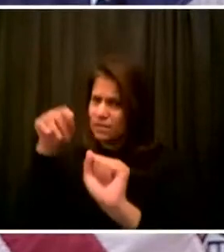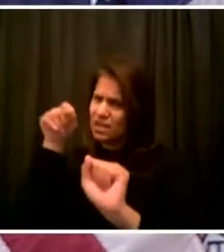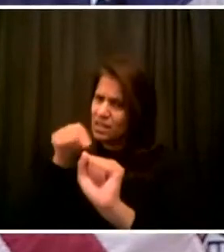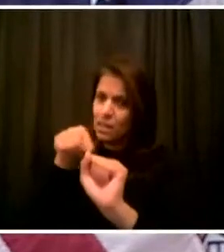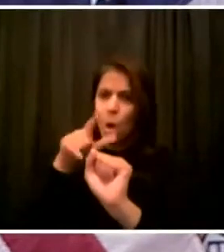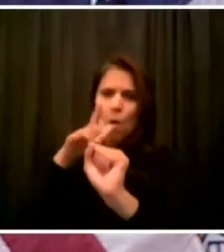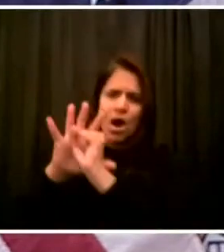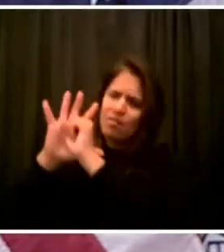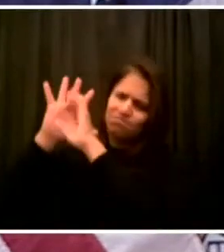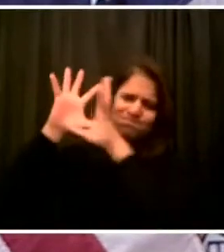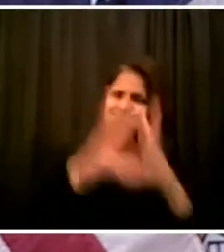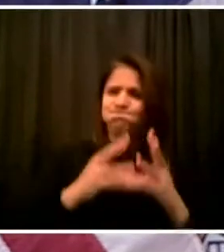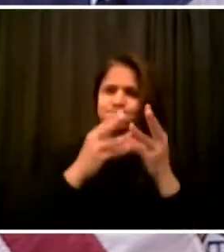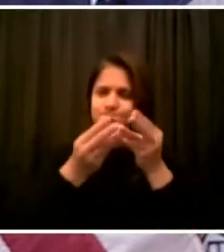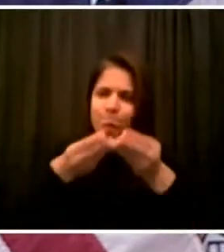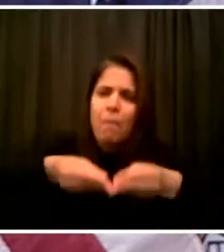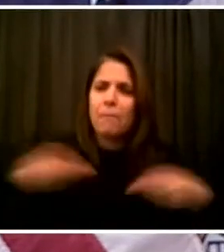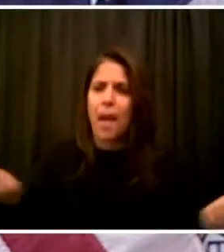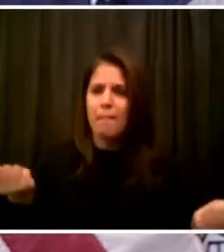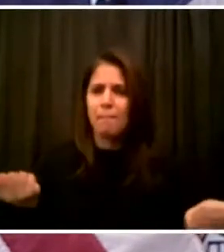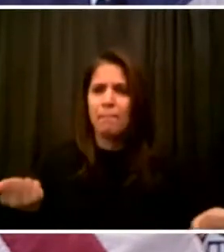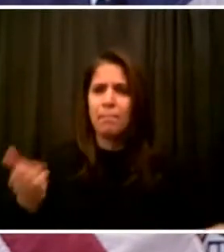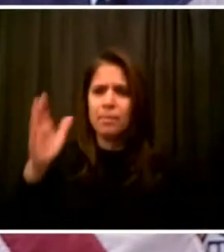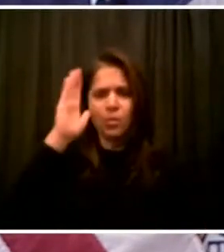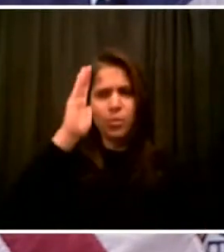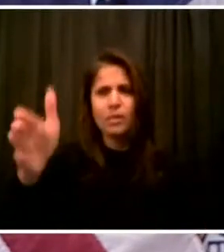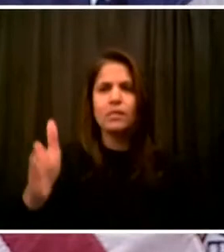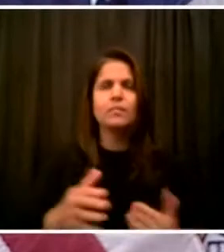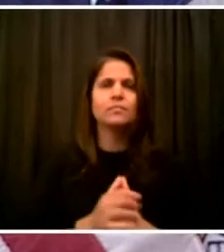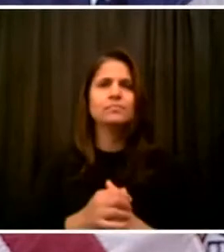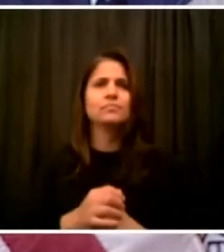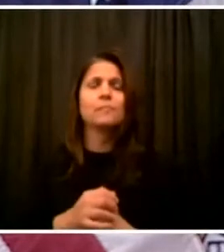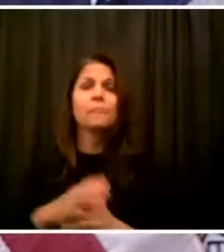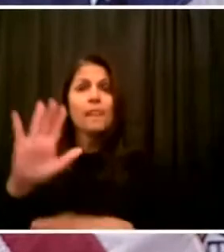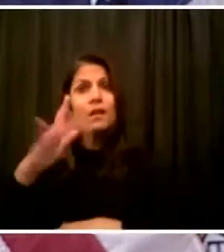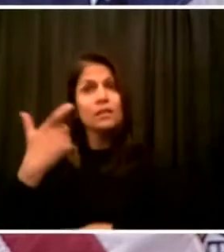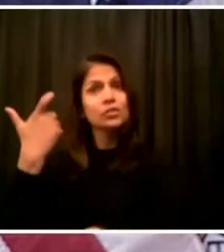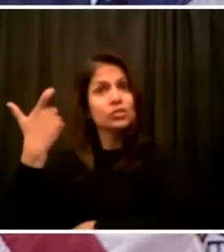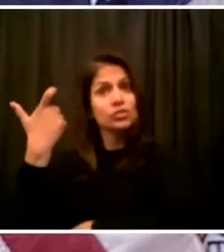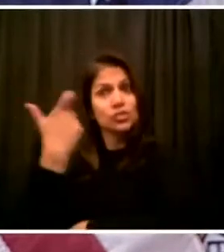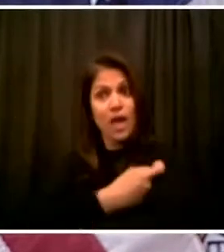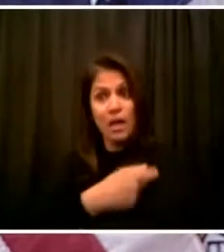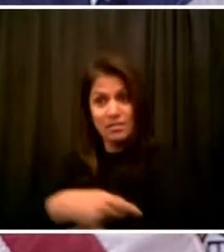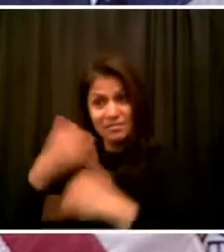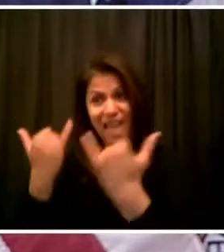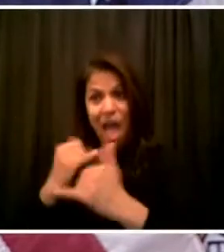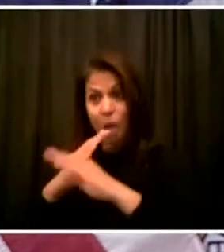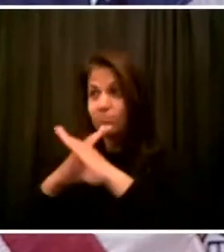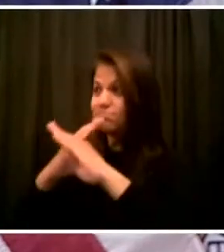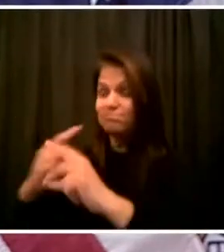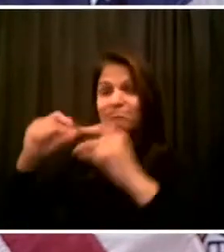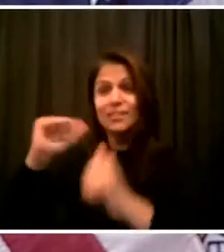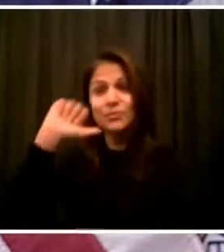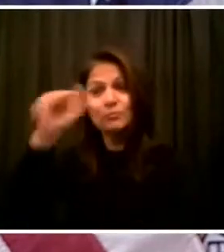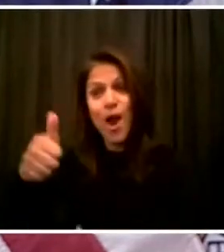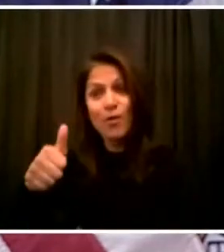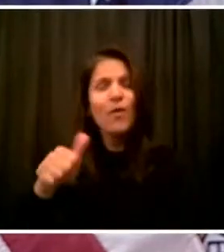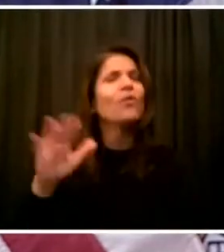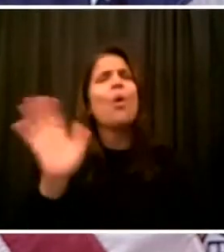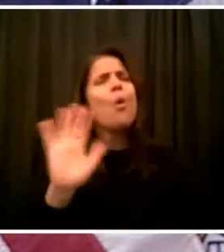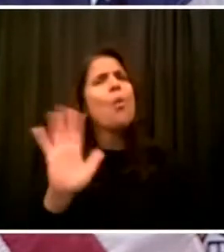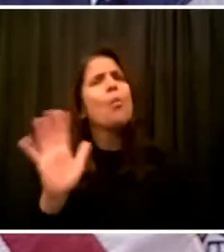tomorrow, but we're going to have a vaccine. Maybe it's this year, maybe it's next year, maybe it's the year after, but we're going to have a vaccine. And at some point, this disease